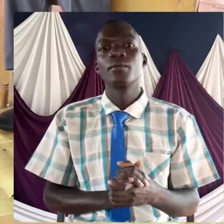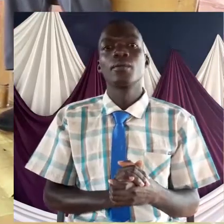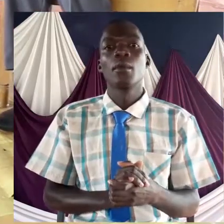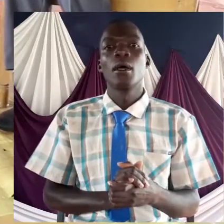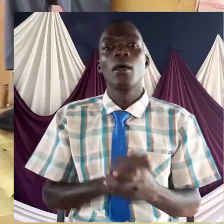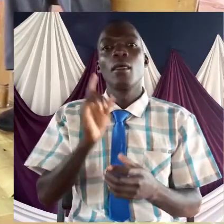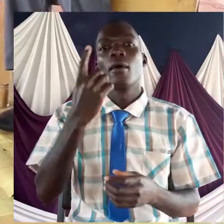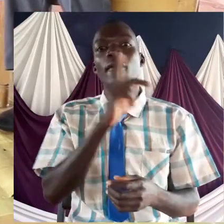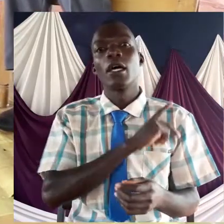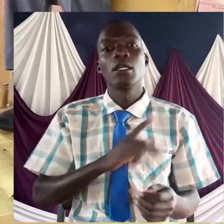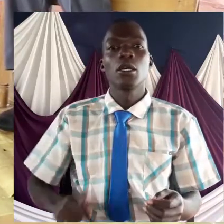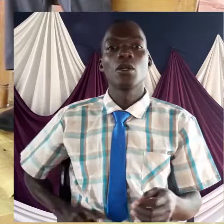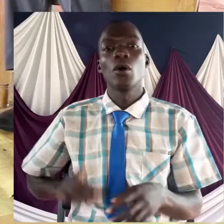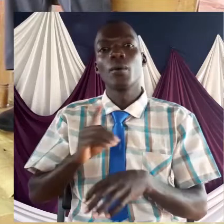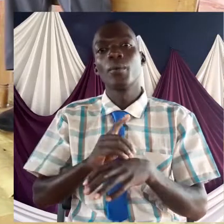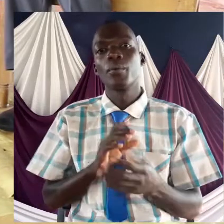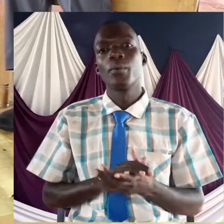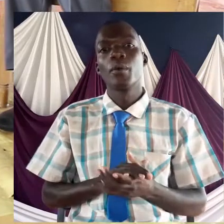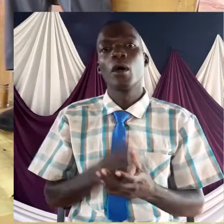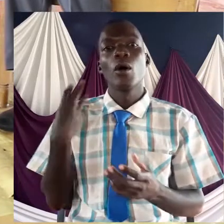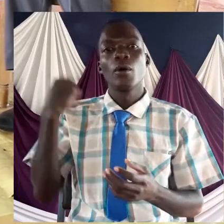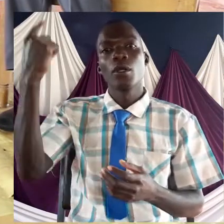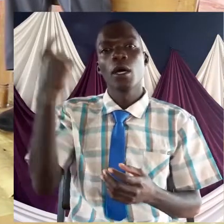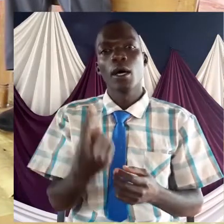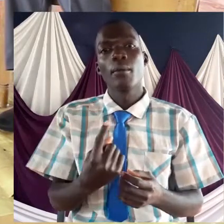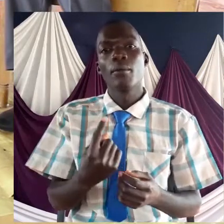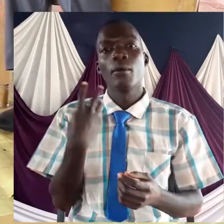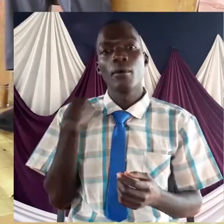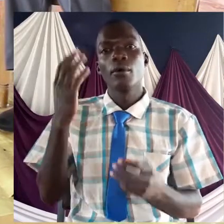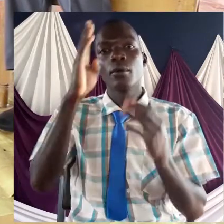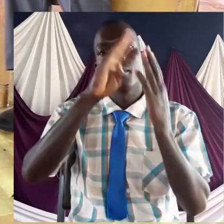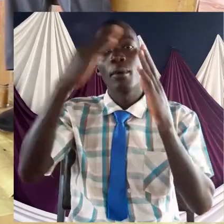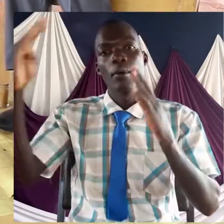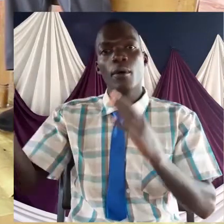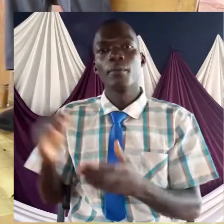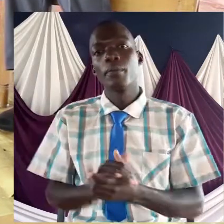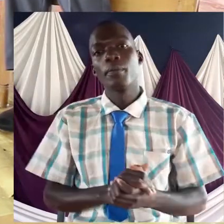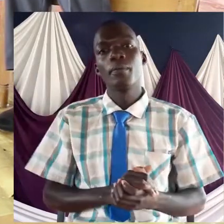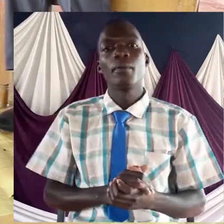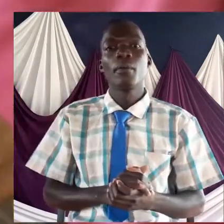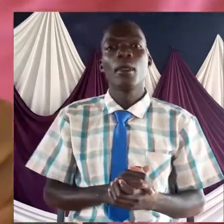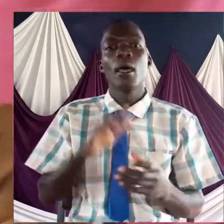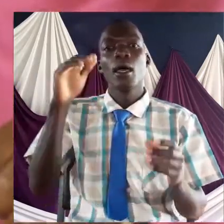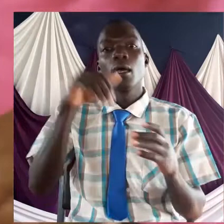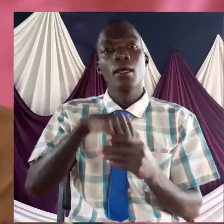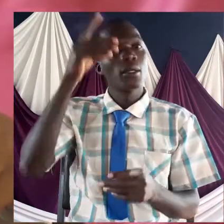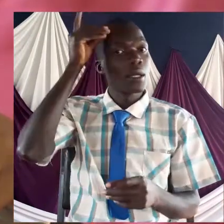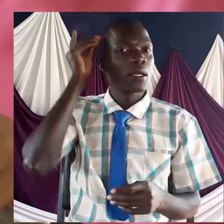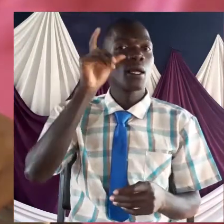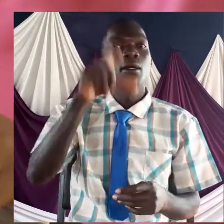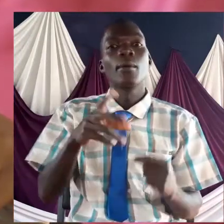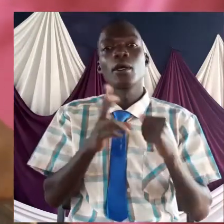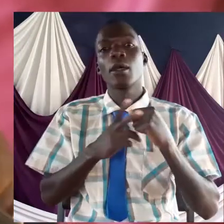the first kingdom that was to come was Babylon. Mm-hmm. In Daniel chapter 7,